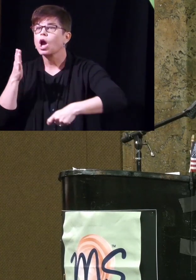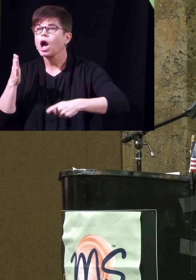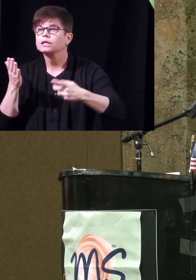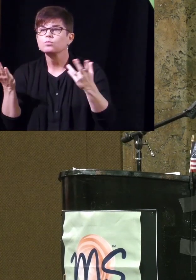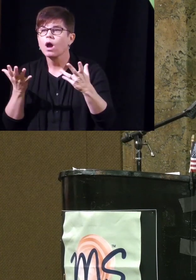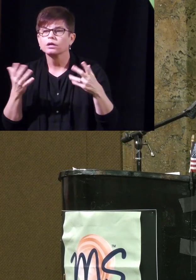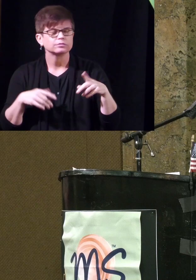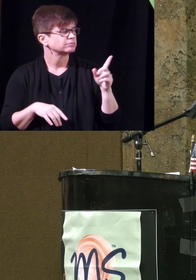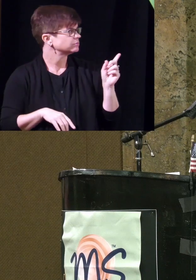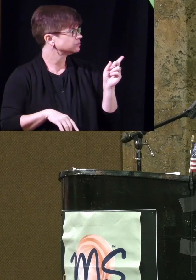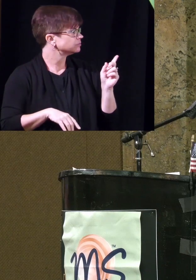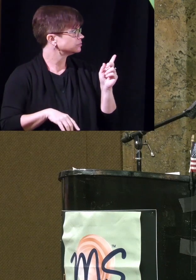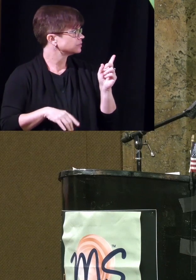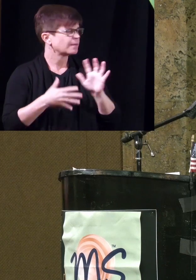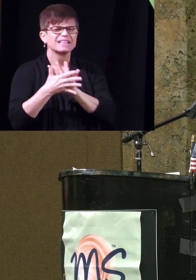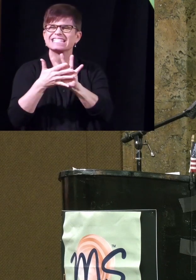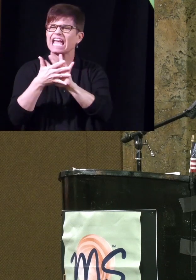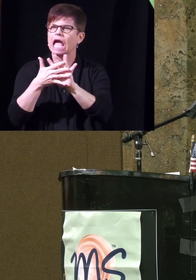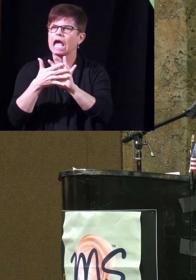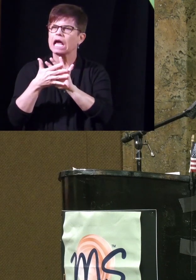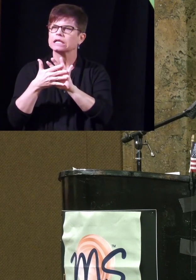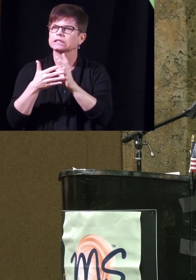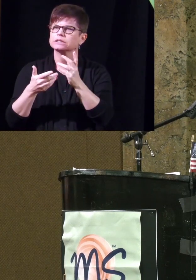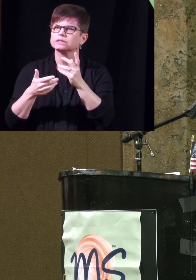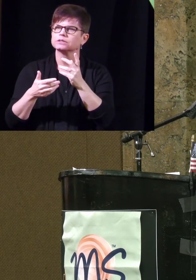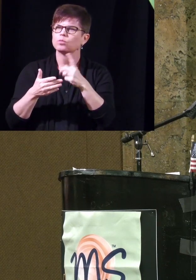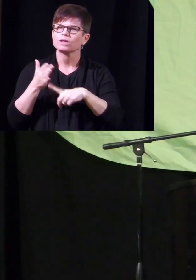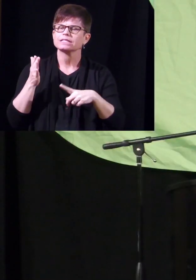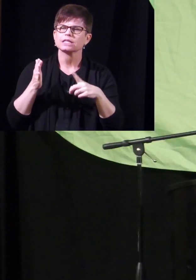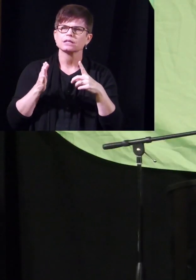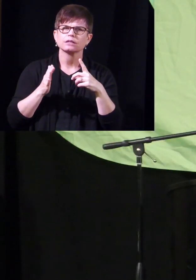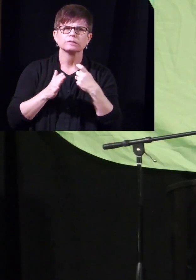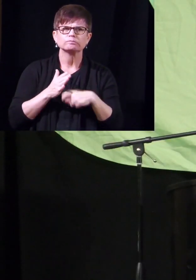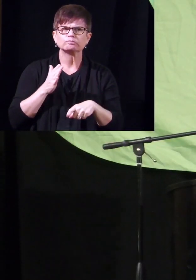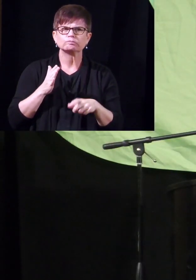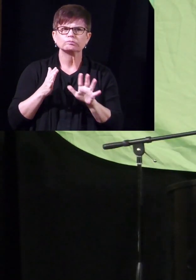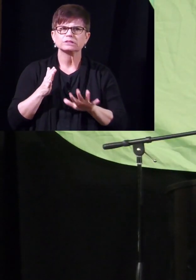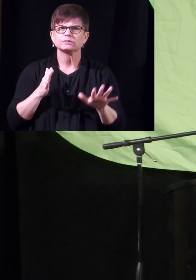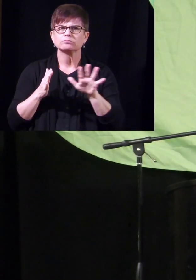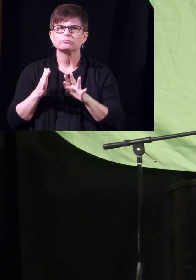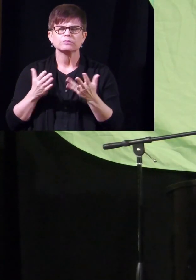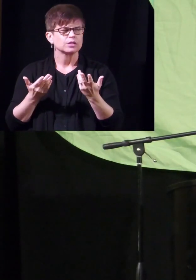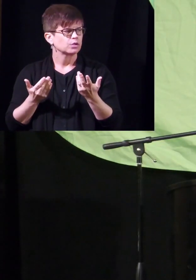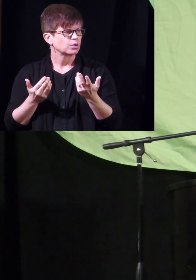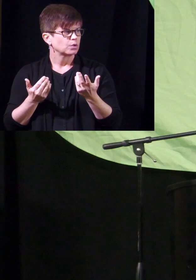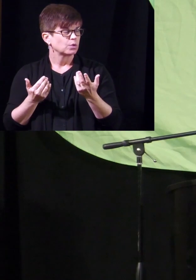scan? Do you know the cost? The cost? Yep. So